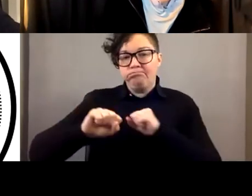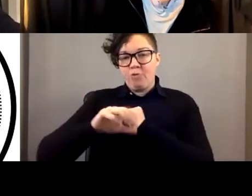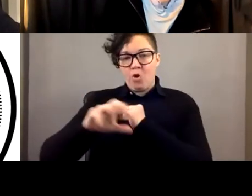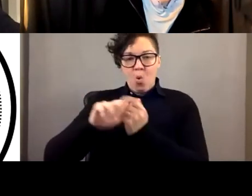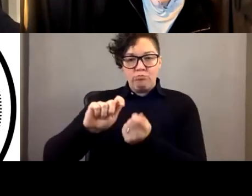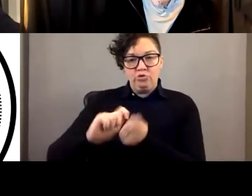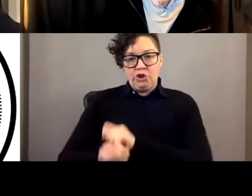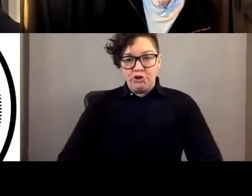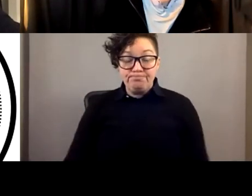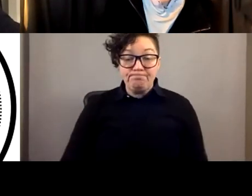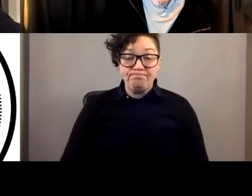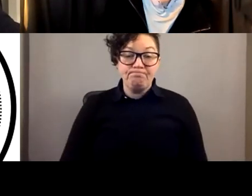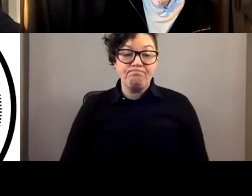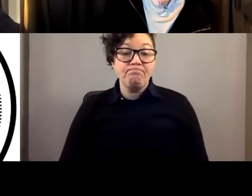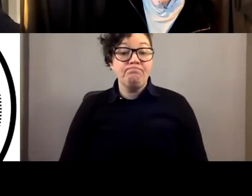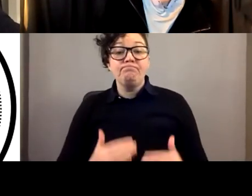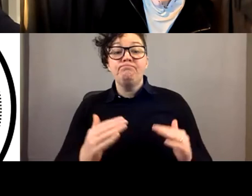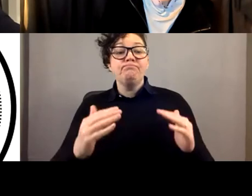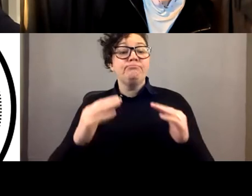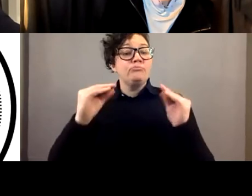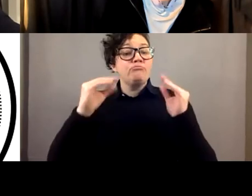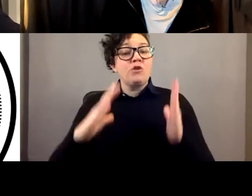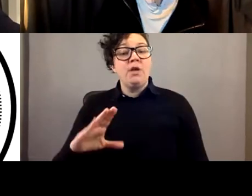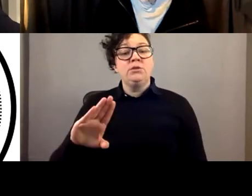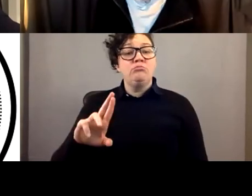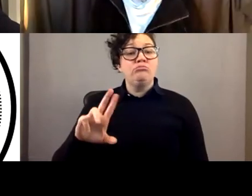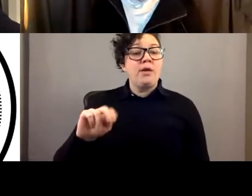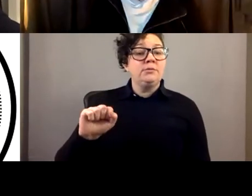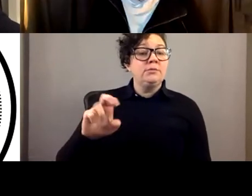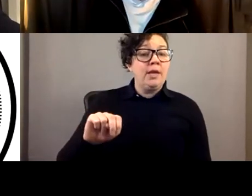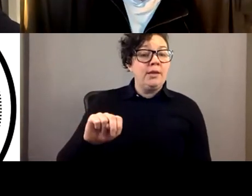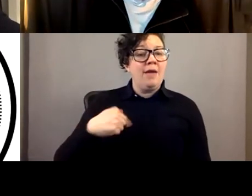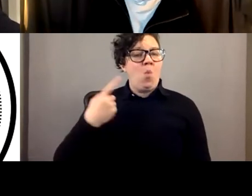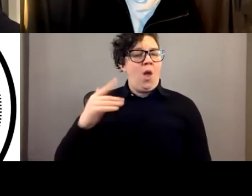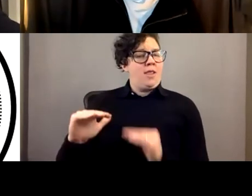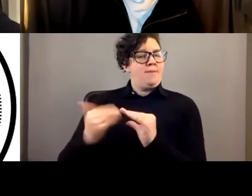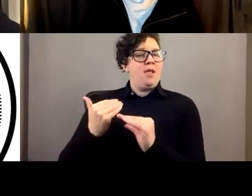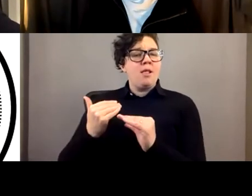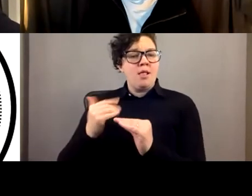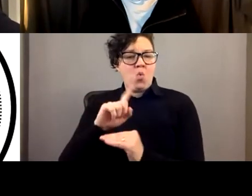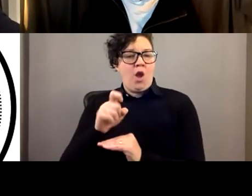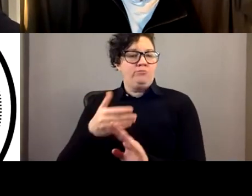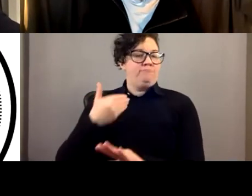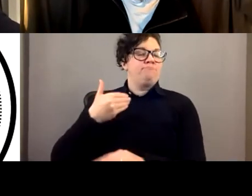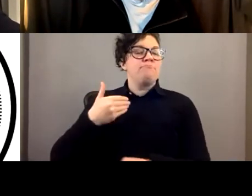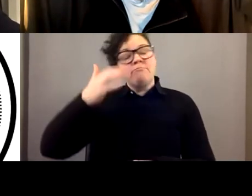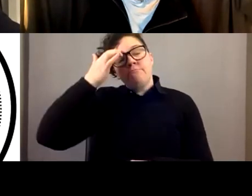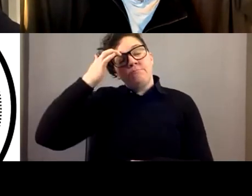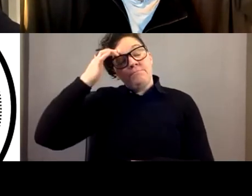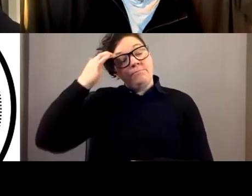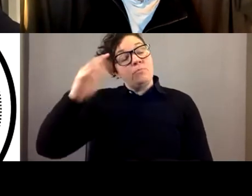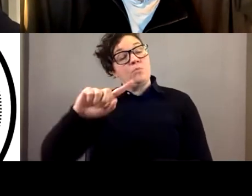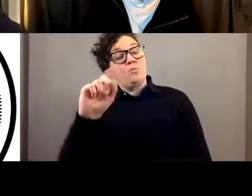Professor Brunson, I have a question that was emailed in early. And the question was,